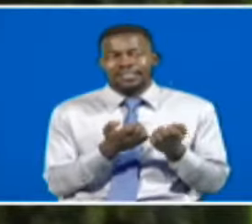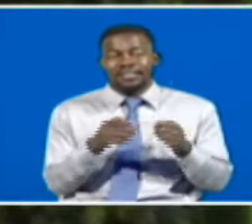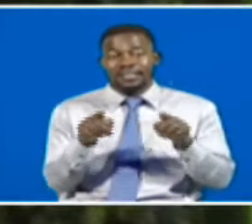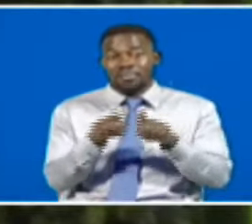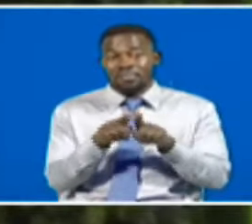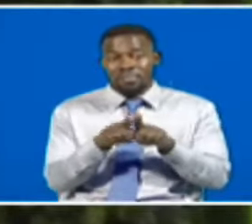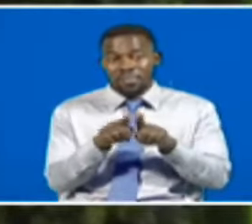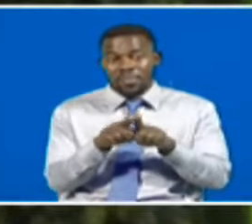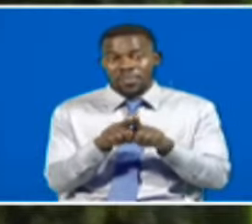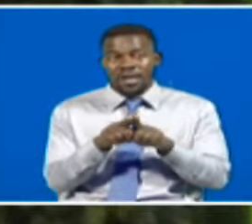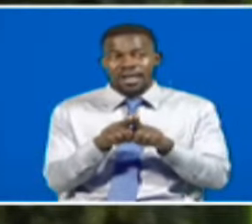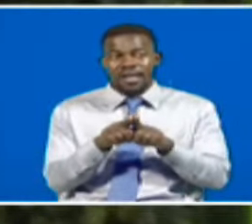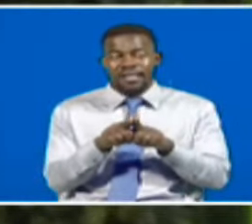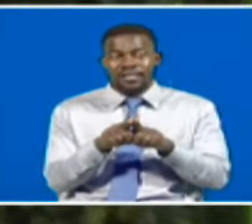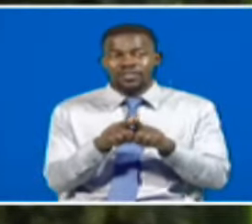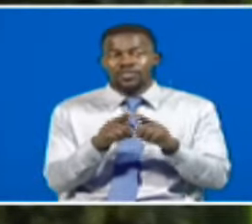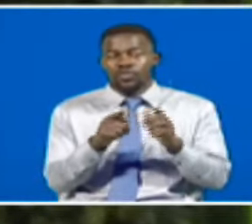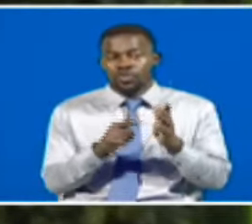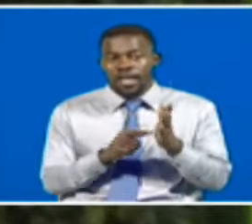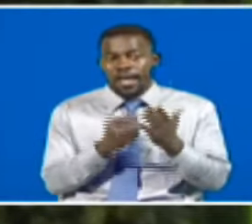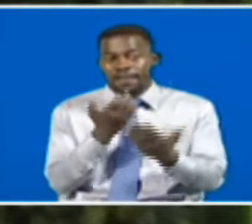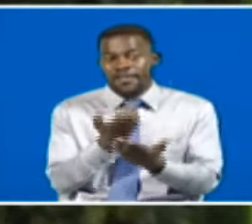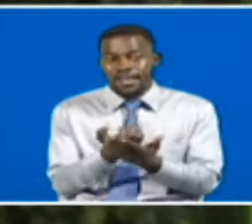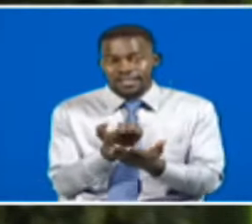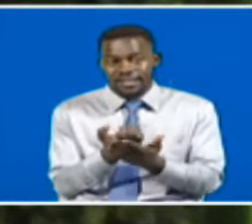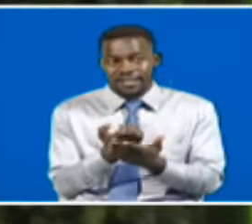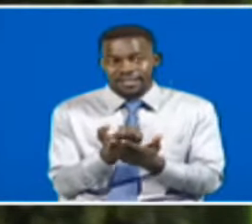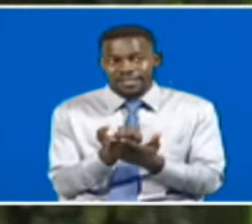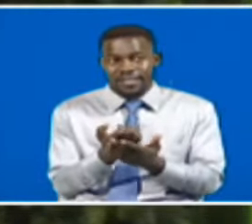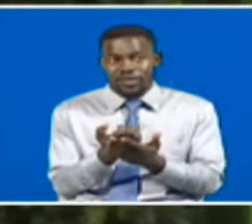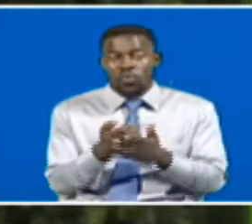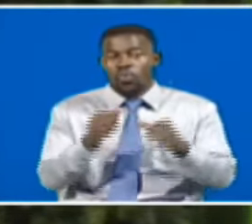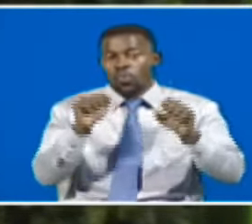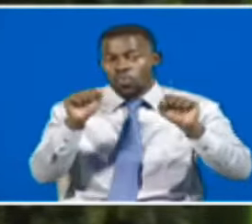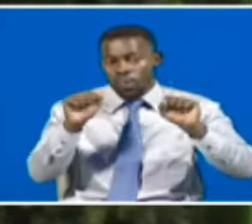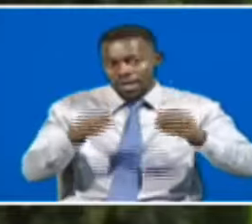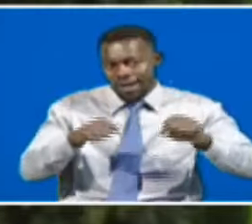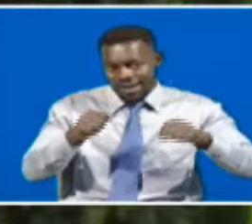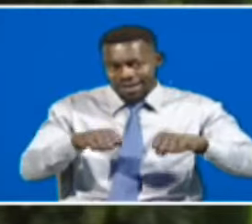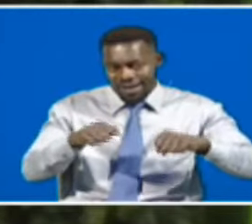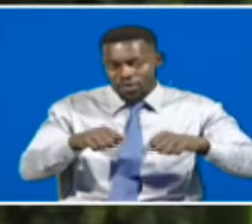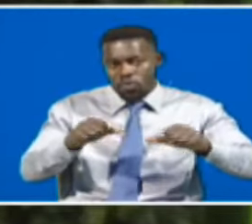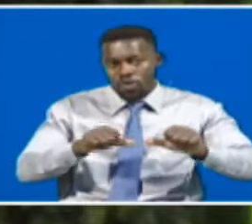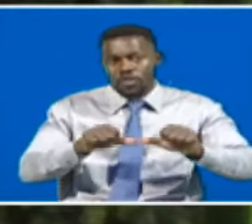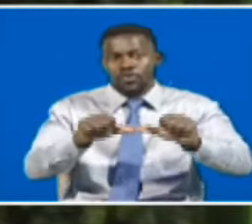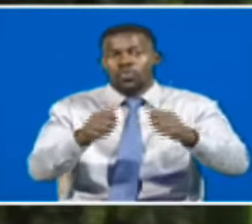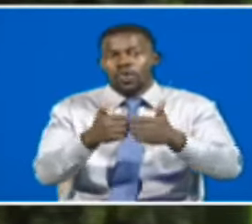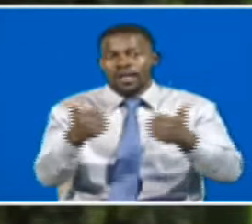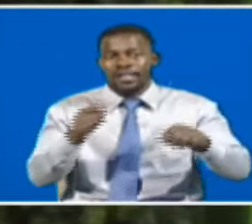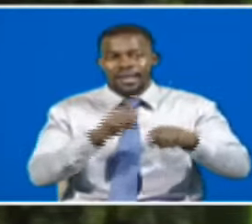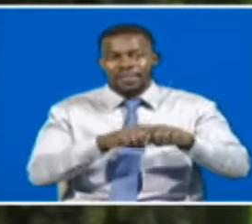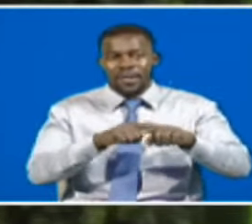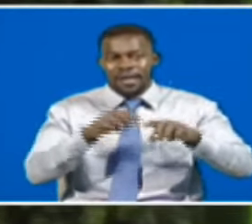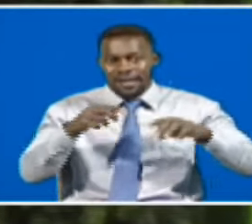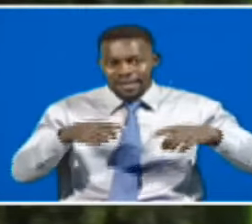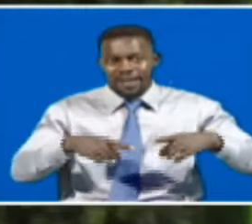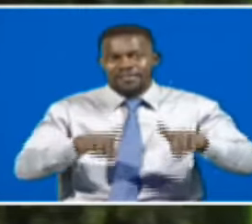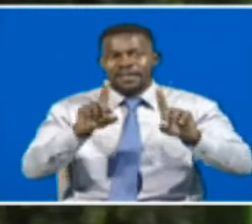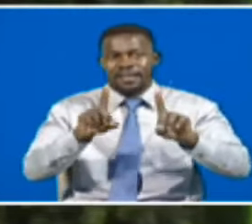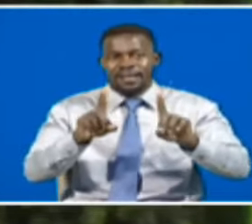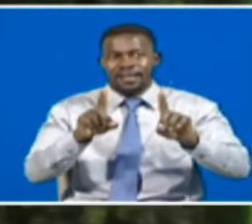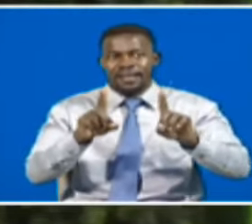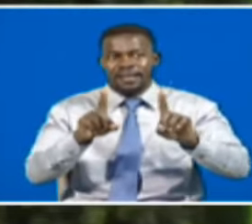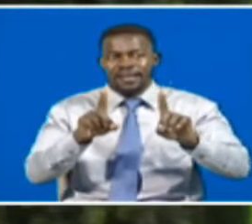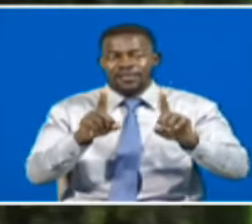robust, demonstrating our ability to navigate through challenges while delivering value to